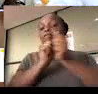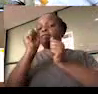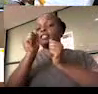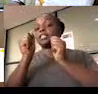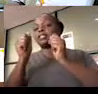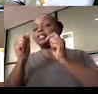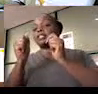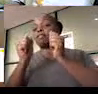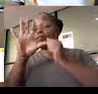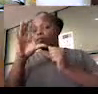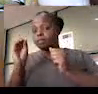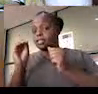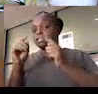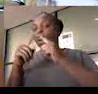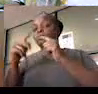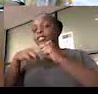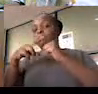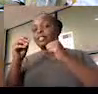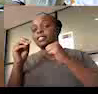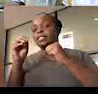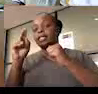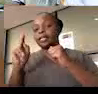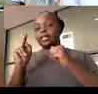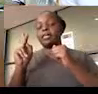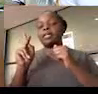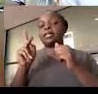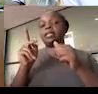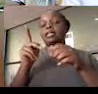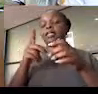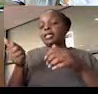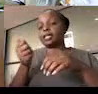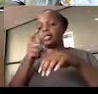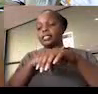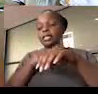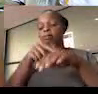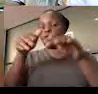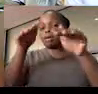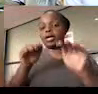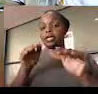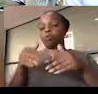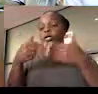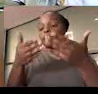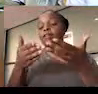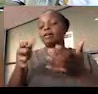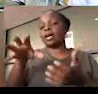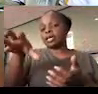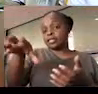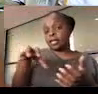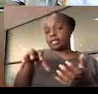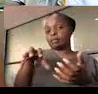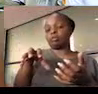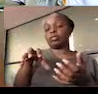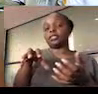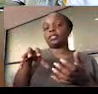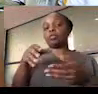you're also mourning. Yeah. So hapo ndio Kupa inaingilia. Wow. So as you speak, I